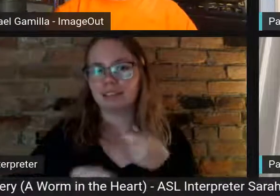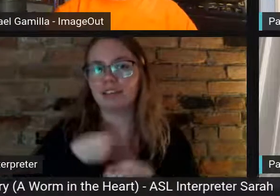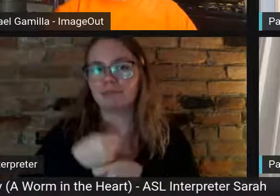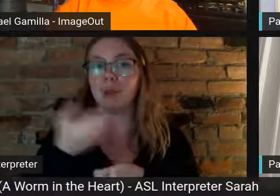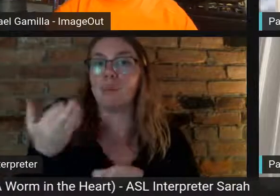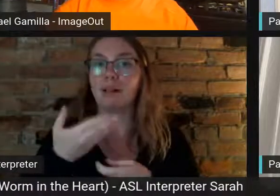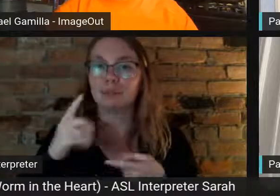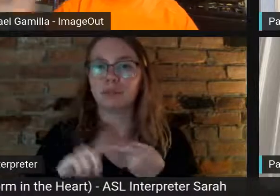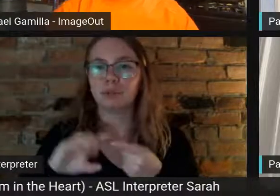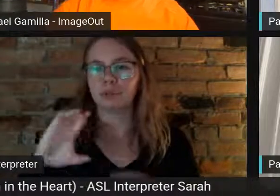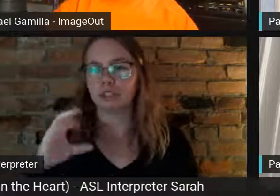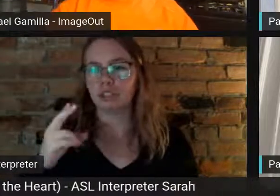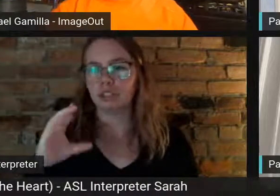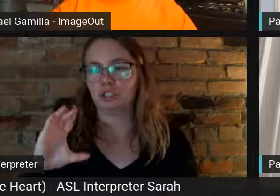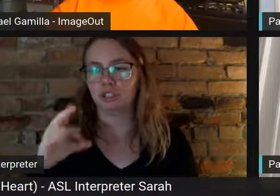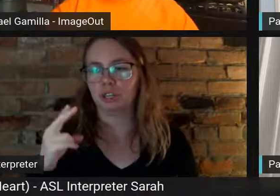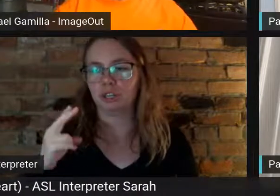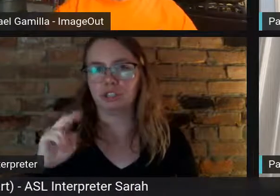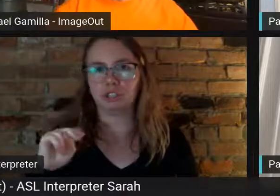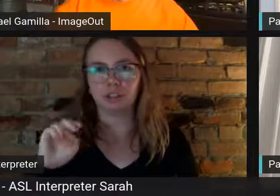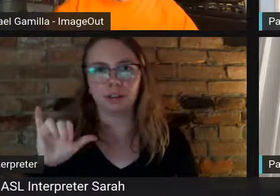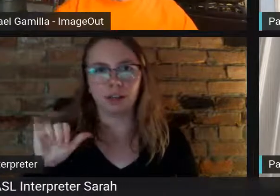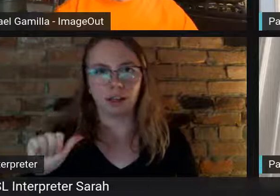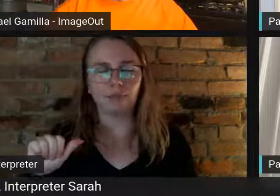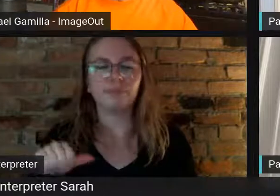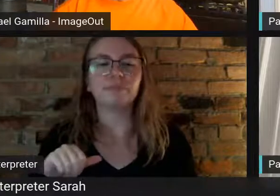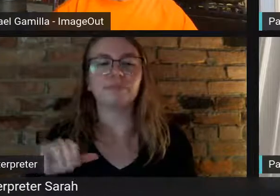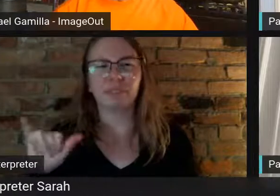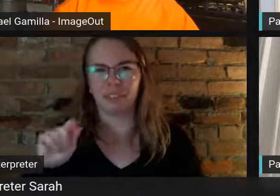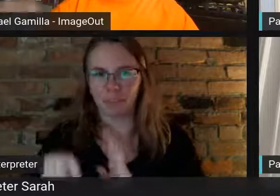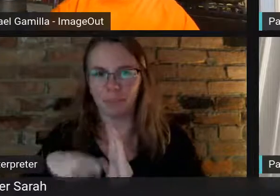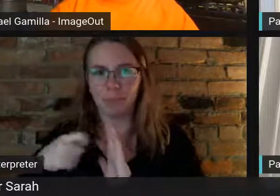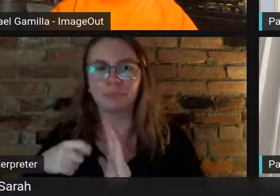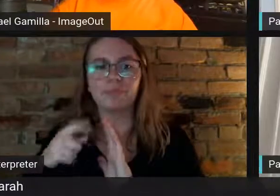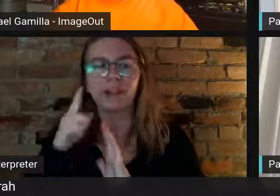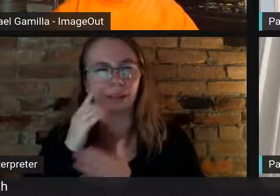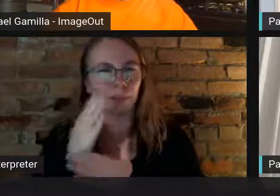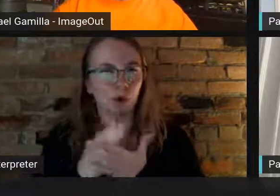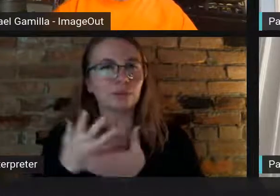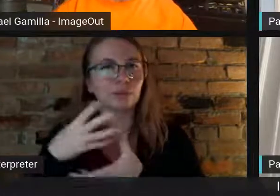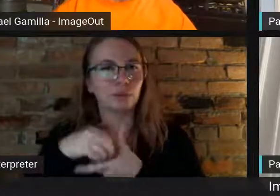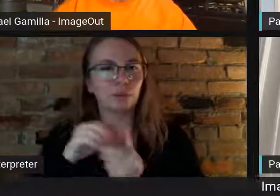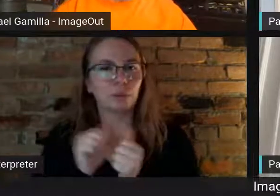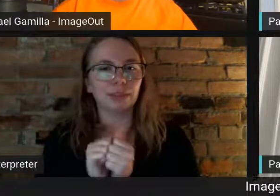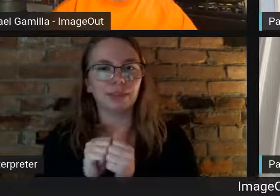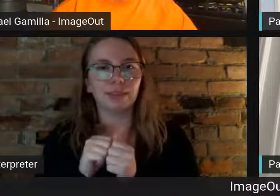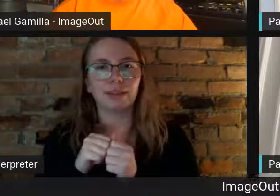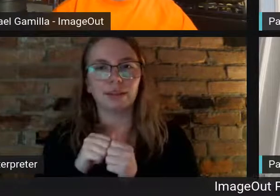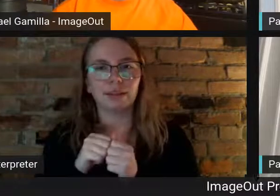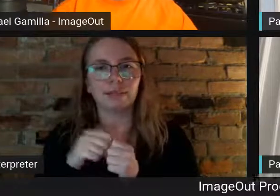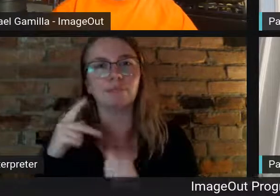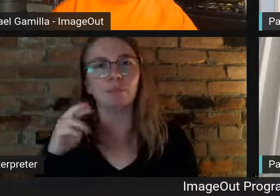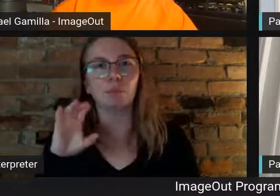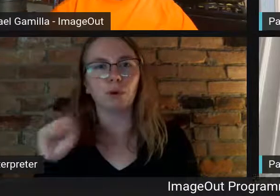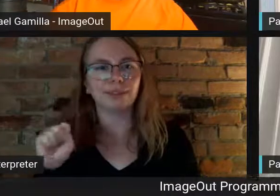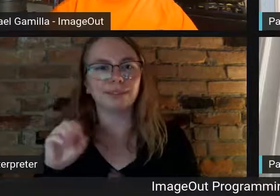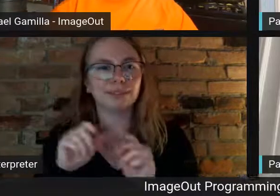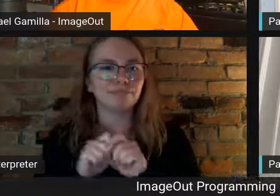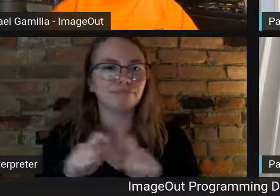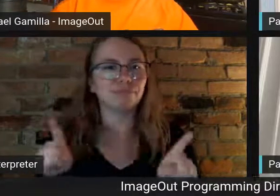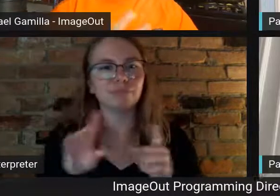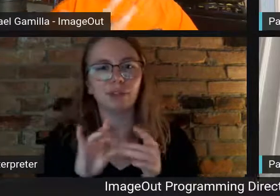Chechnya, which I think part of it you featured in the press conference you featured in your film.